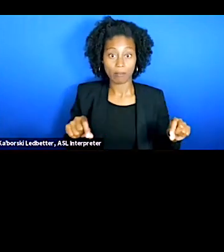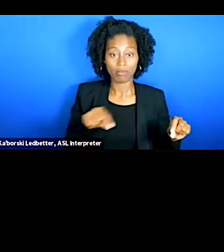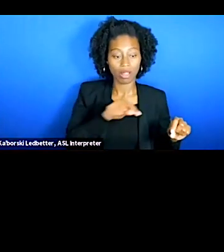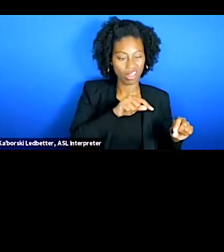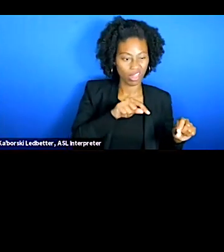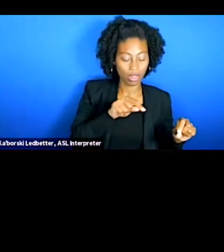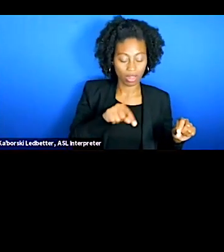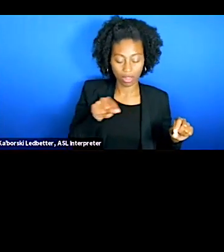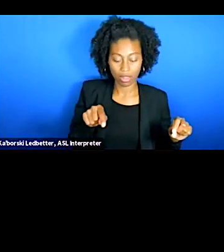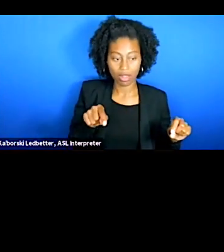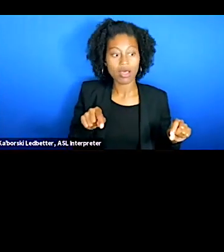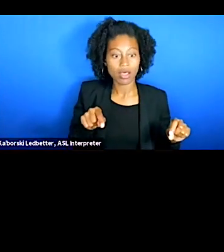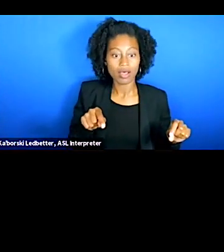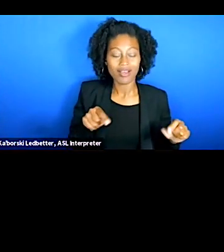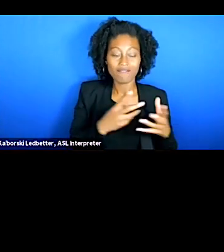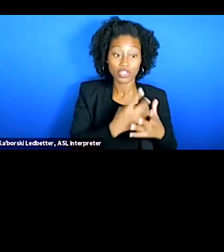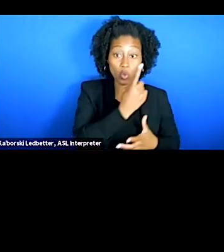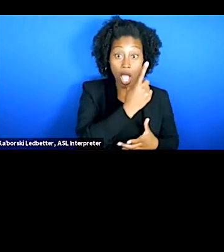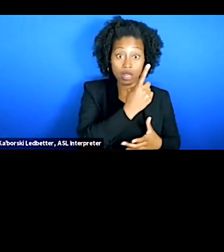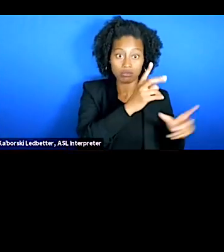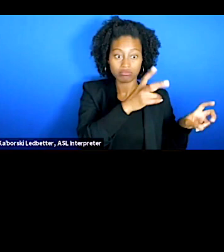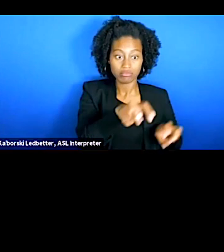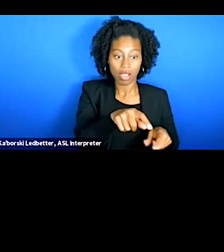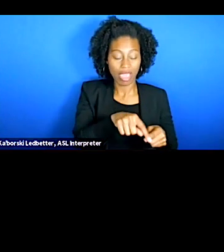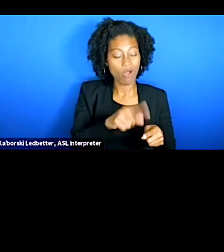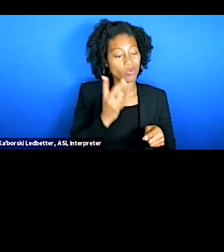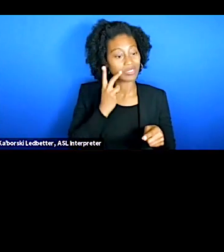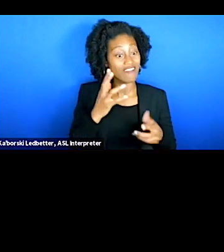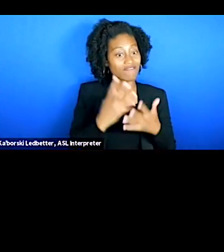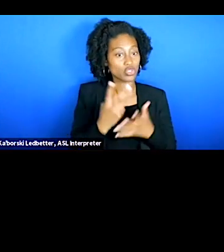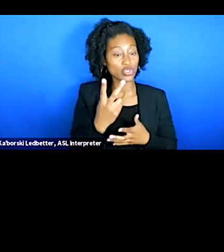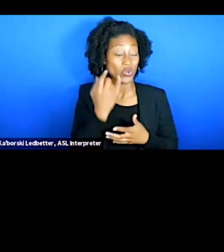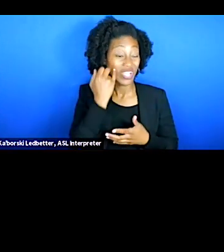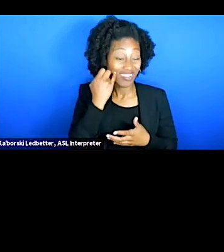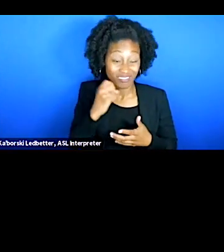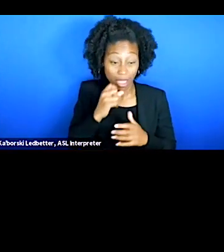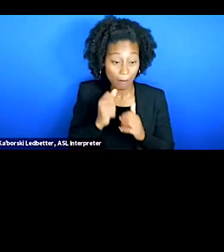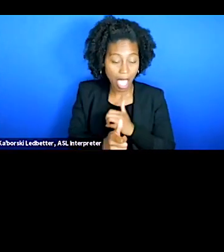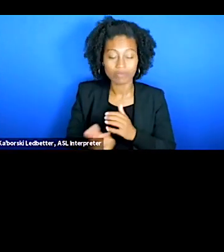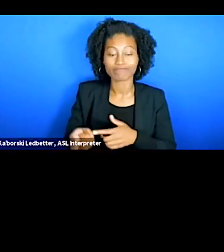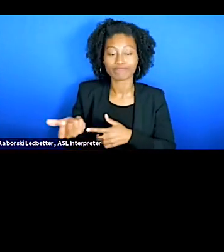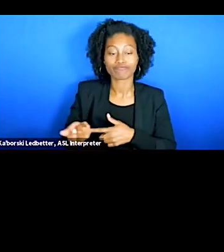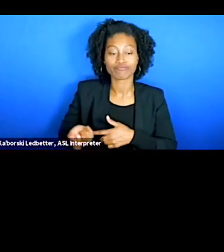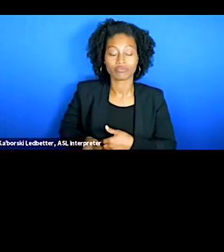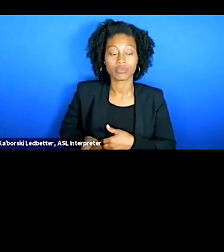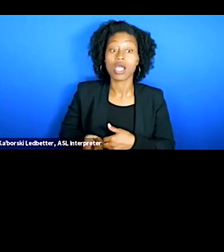not fulfill them. The rest of the literature will move on to the quality appraisal